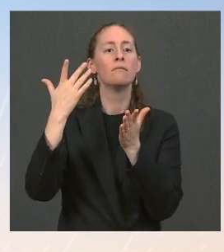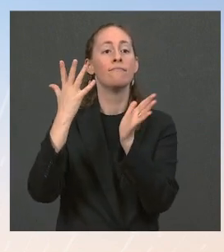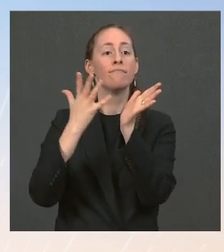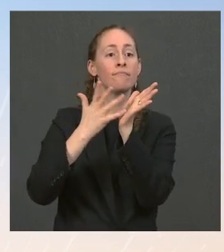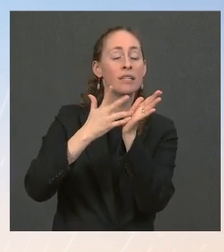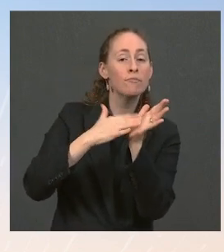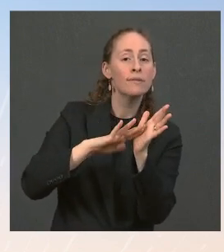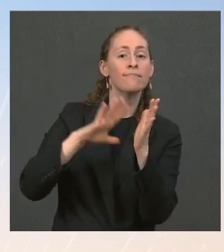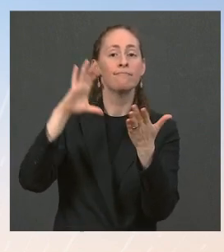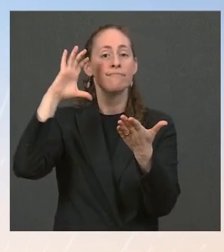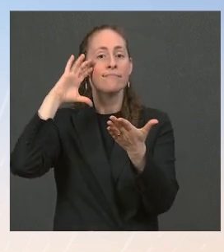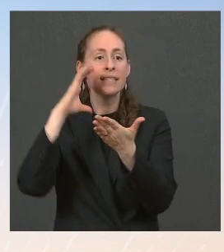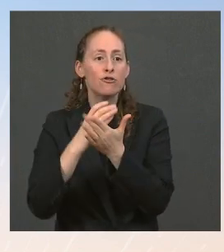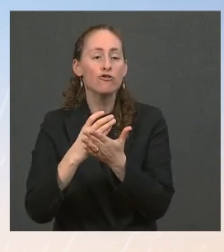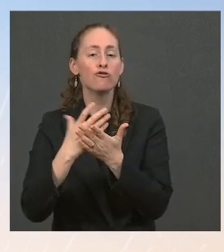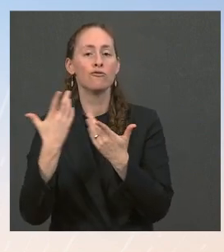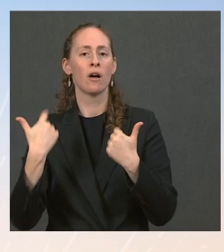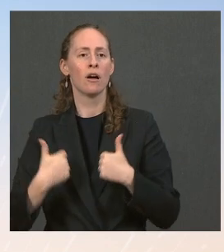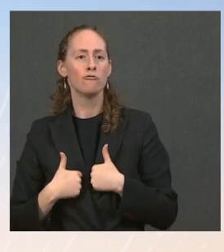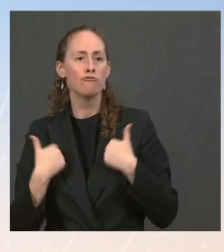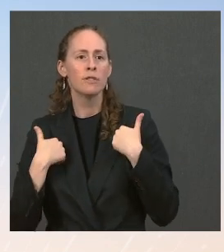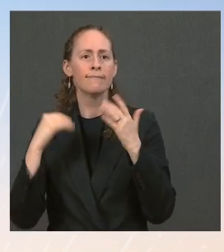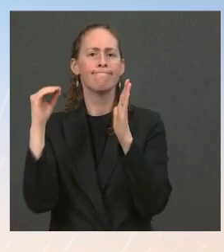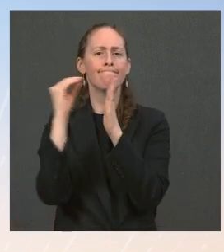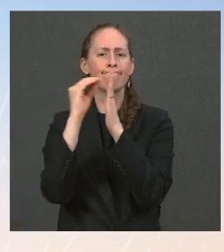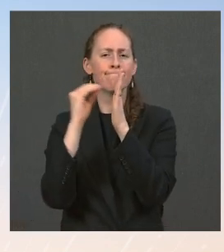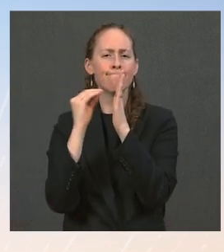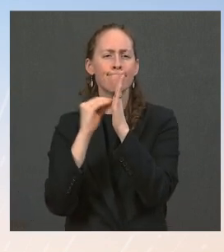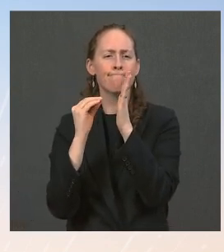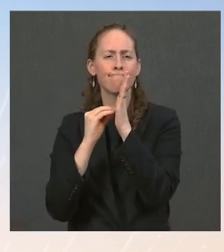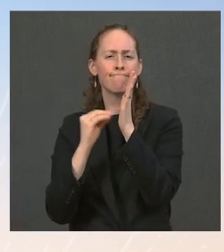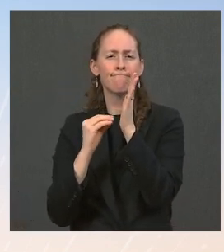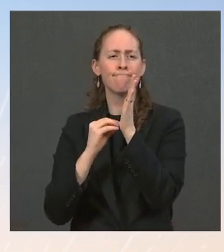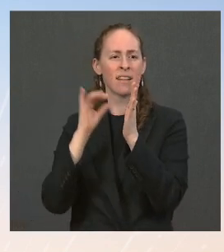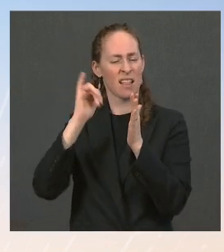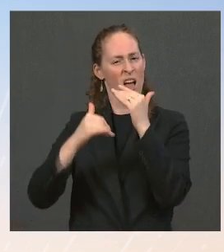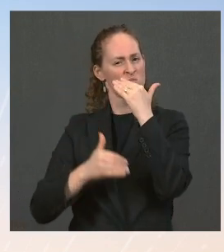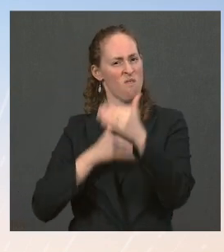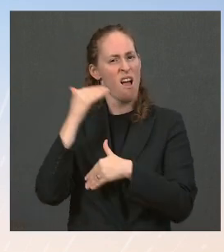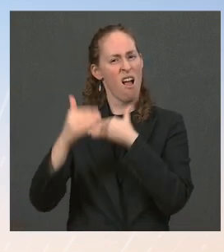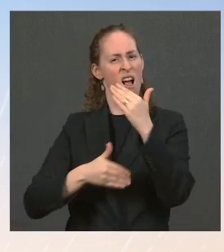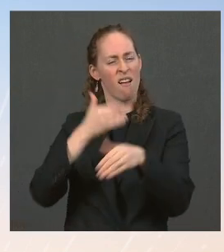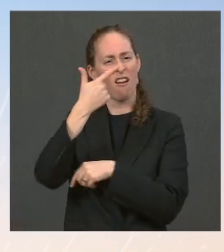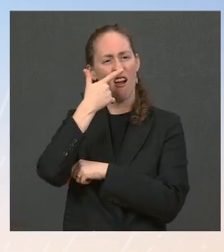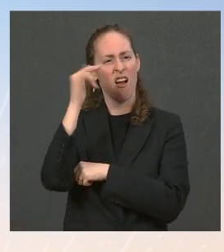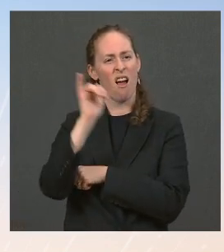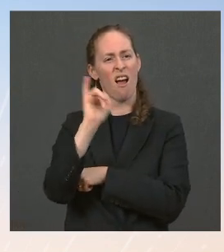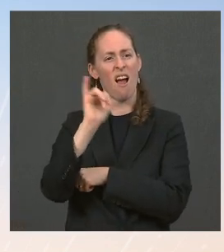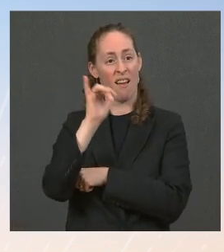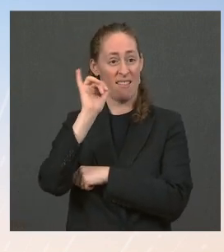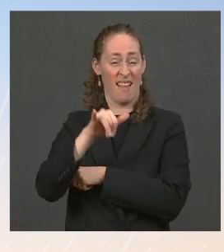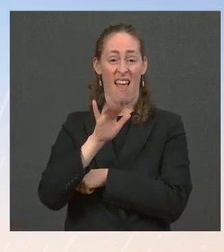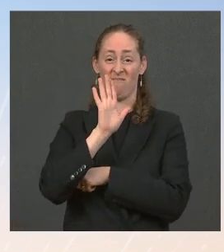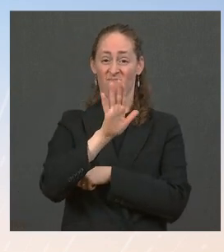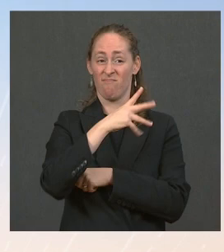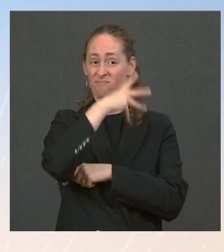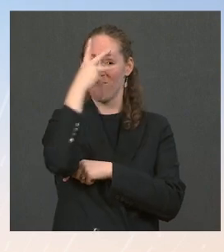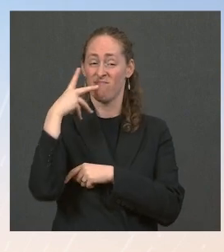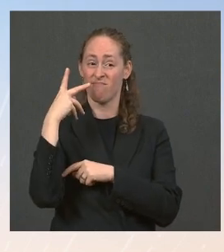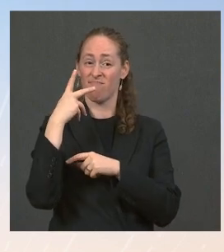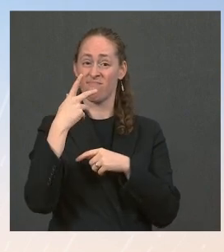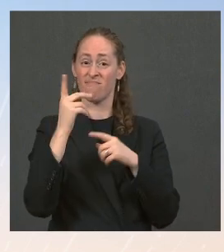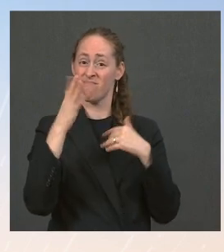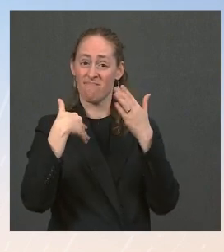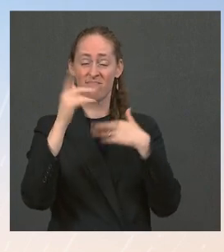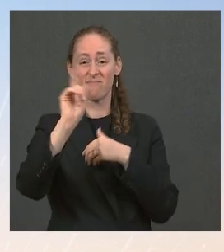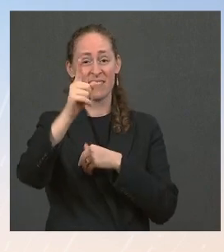address in the United States, and a background check. That's the process that transpires. That's a part of our immigration process, regardless of where you're coming from.